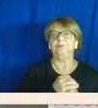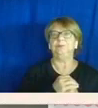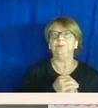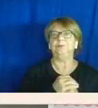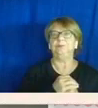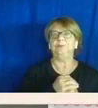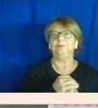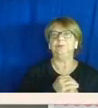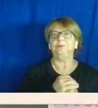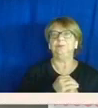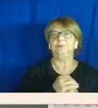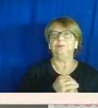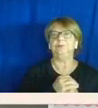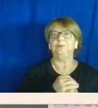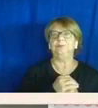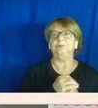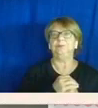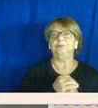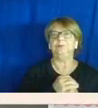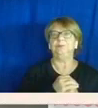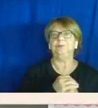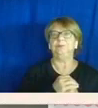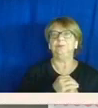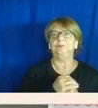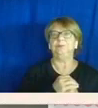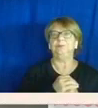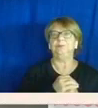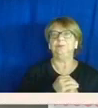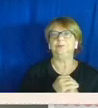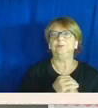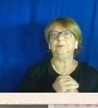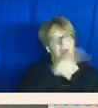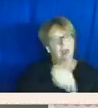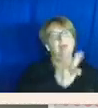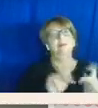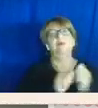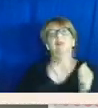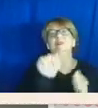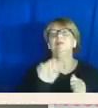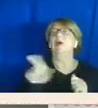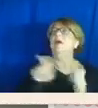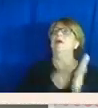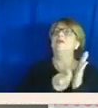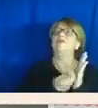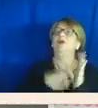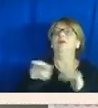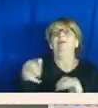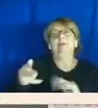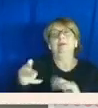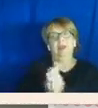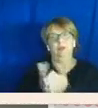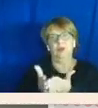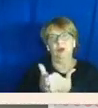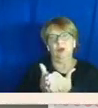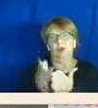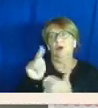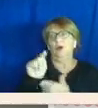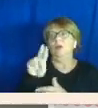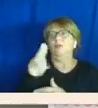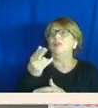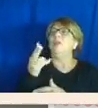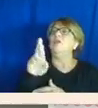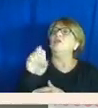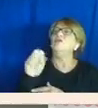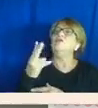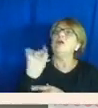discrimination faced by people with disabilities. They wrote a second book on the threshold report on the threshold